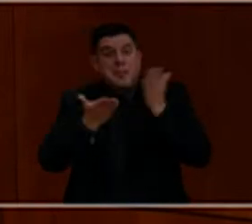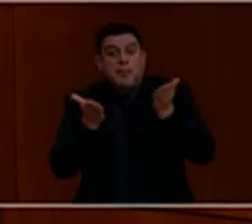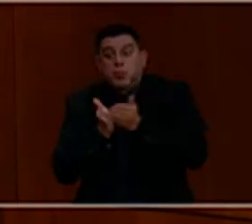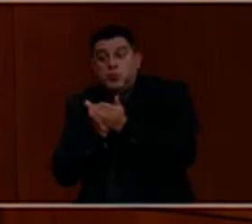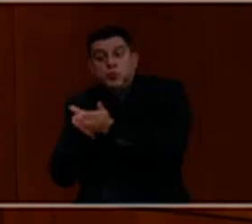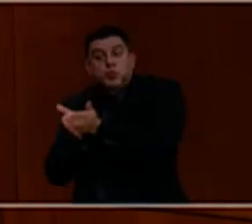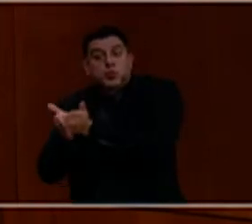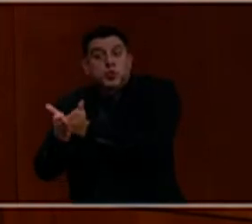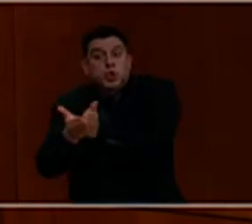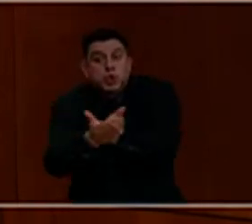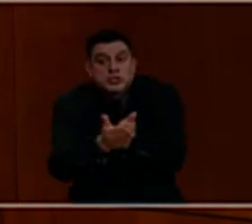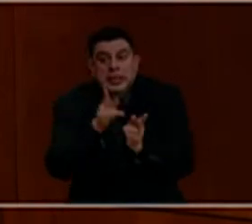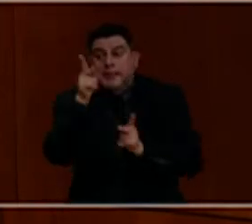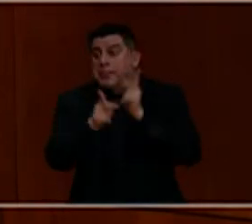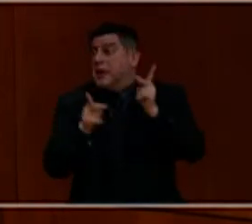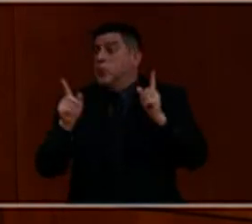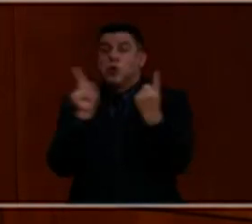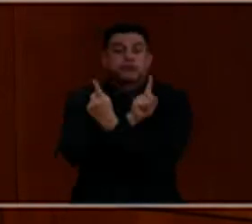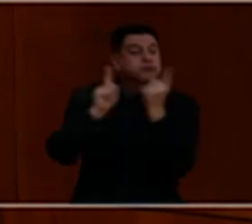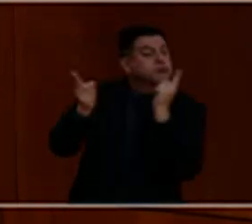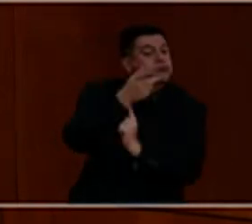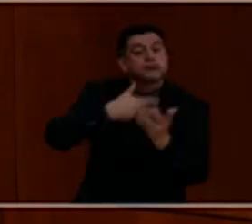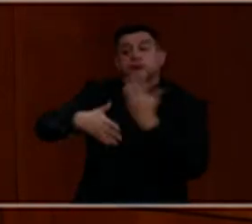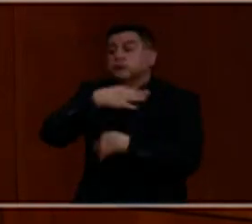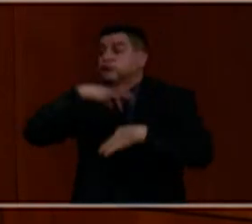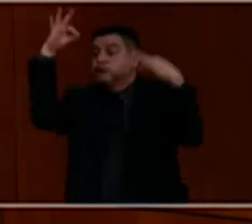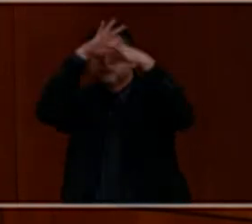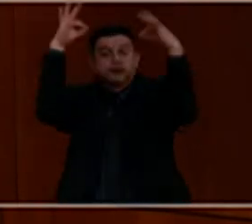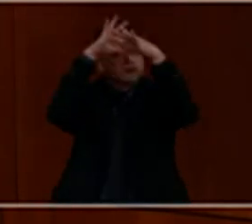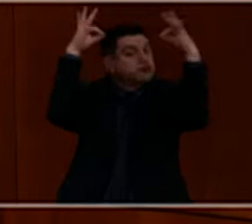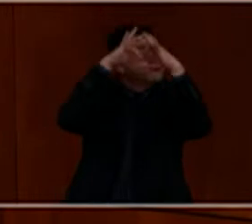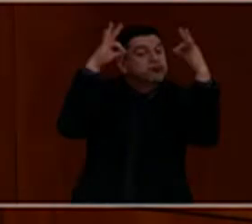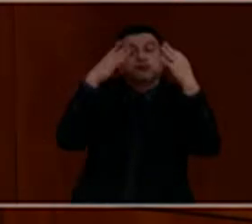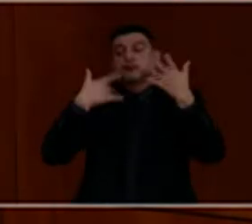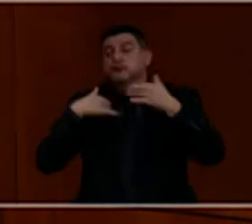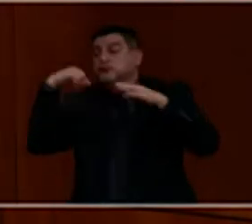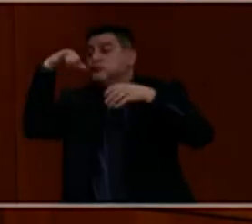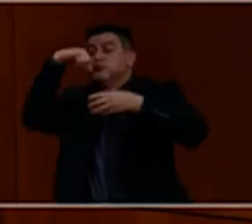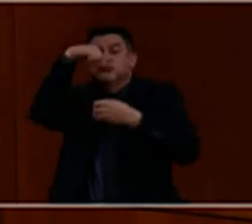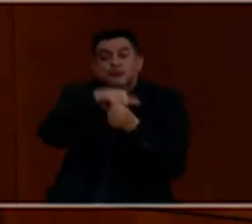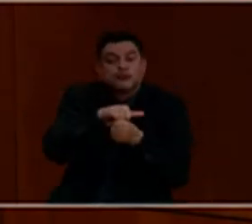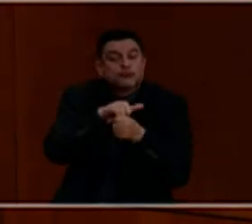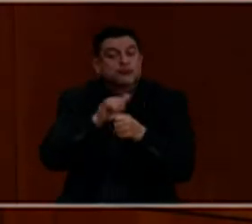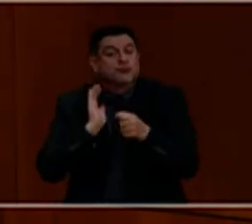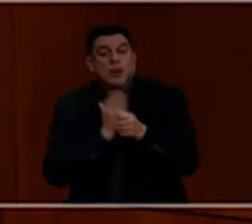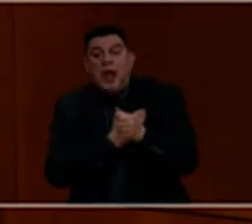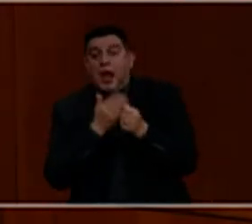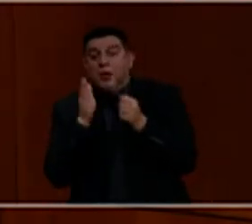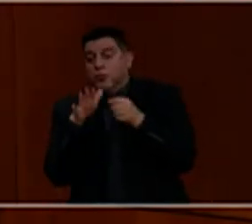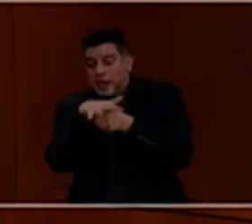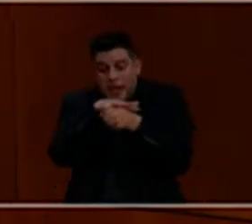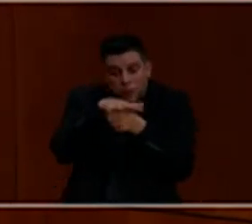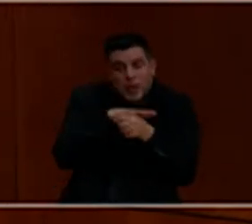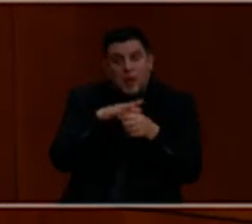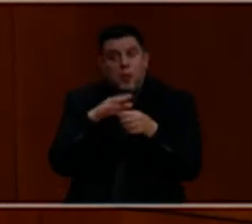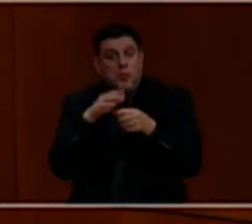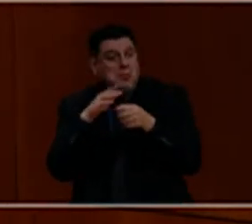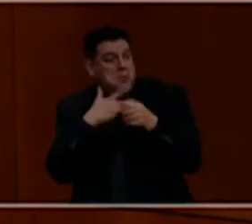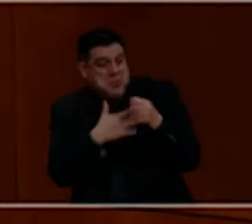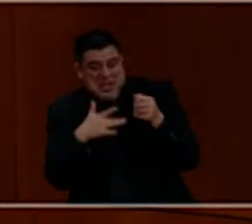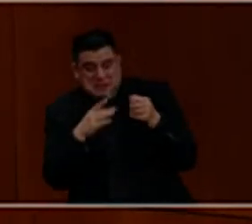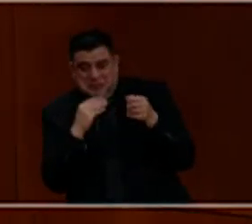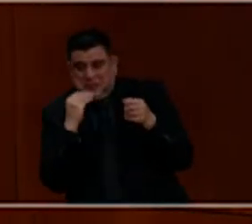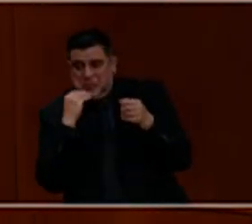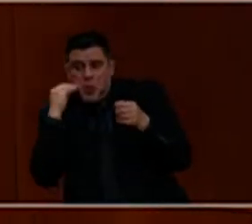don't run around, you know, the country a lot. Once we got home, we were at home or with